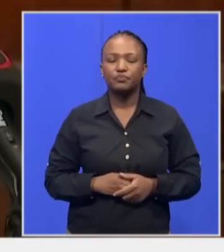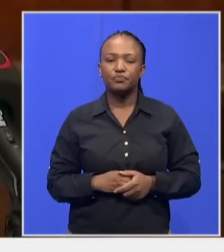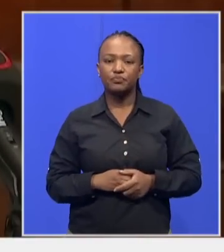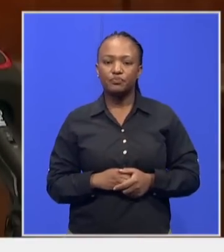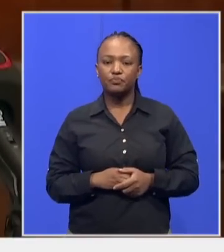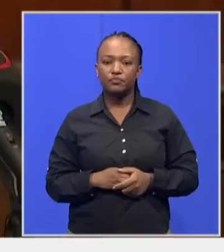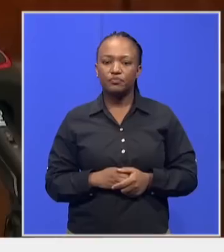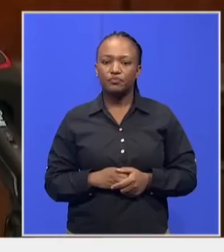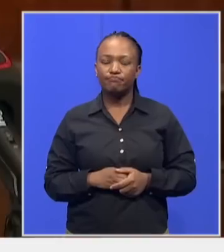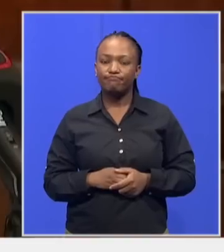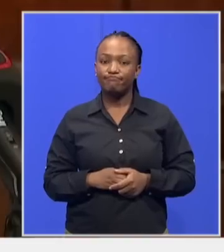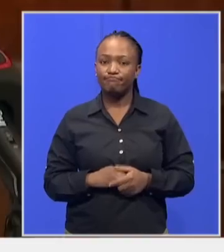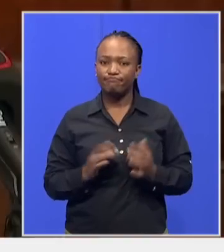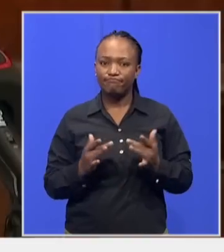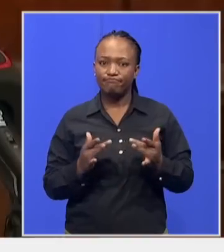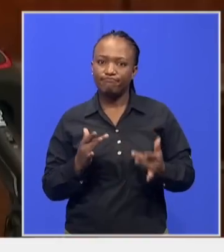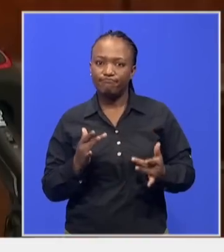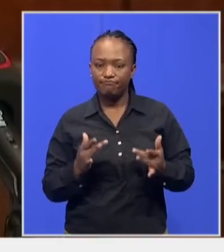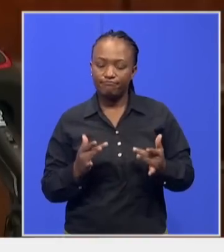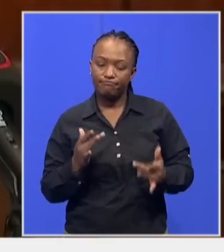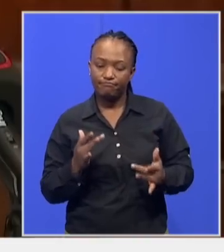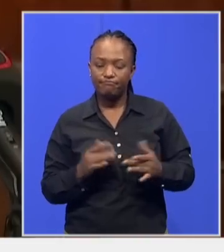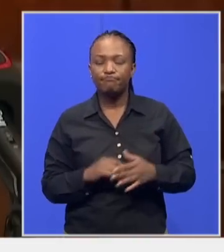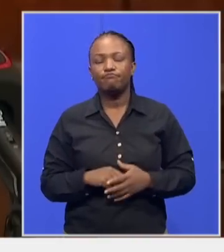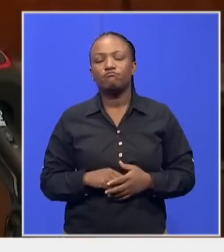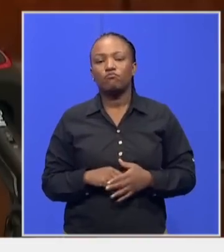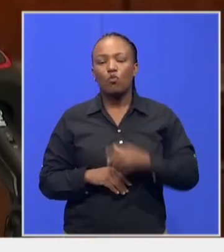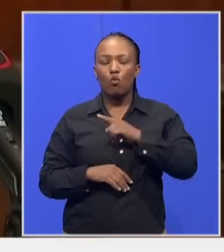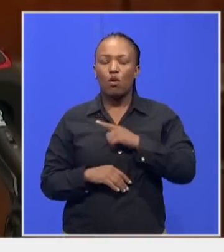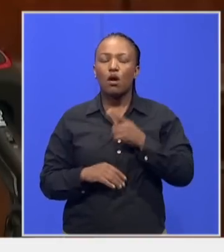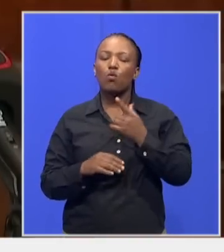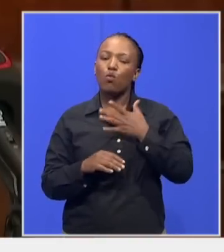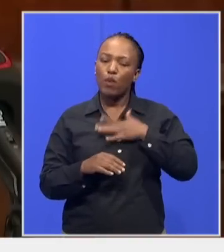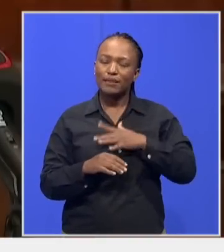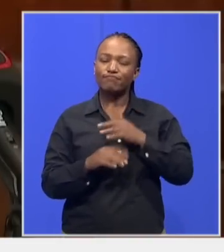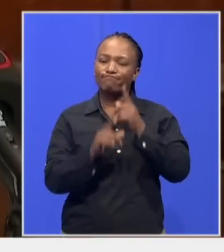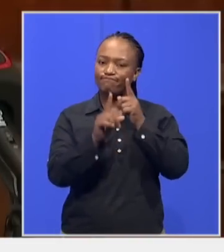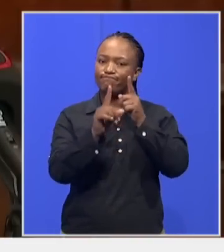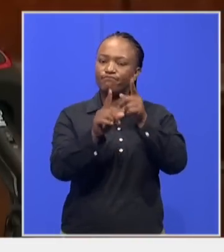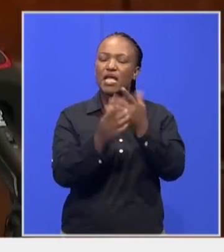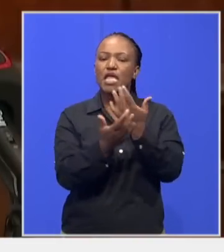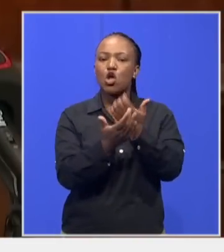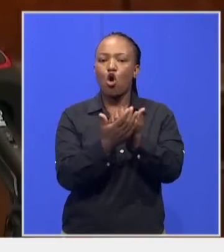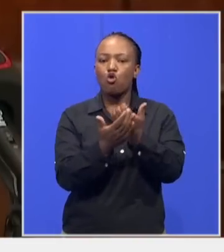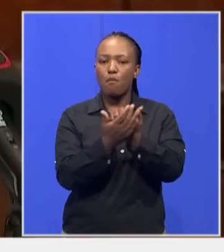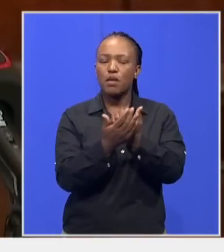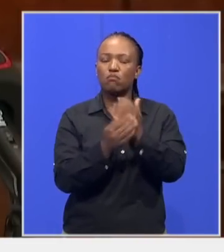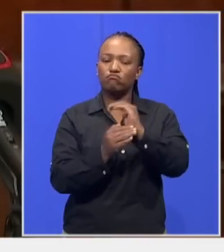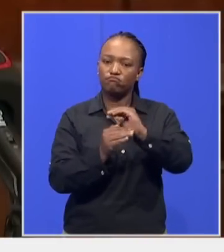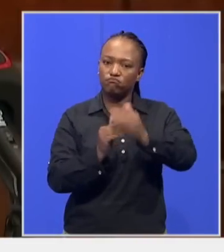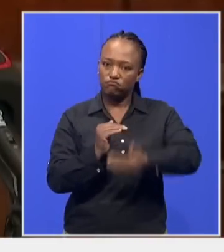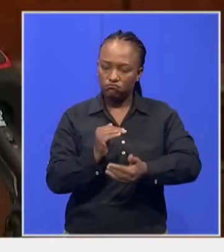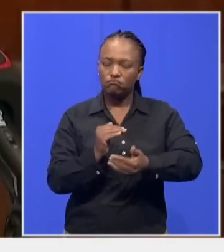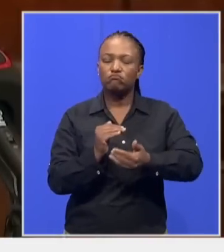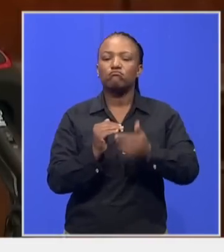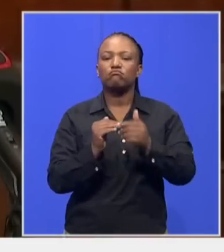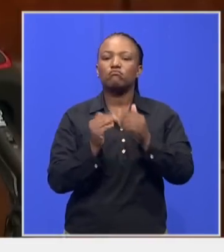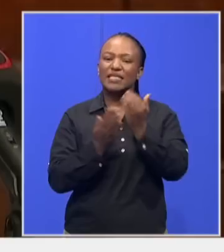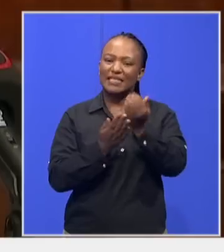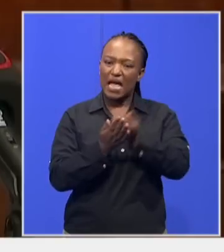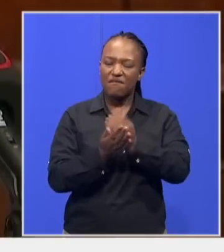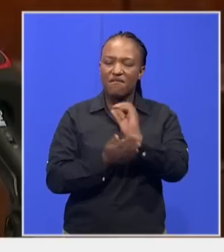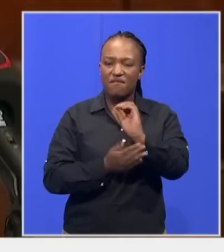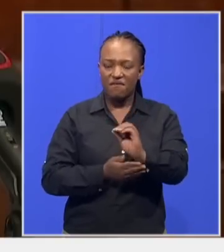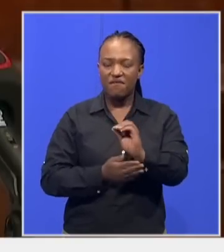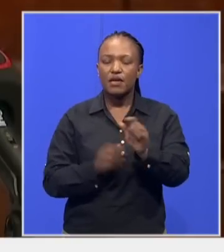for the law, we want to ensure that we save the economy, and 3, to show that in the long term we are going